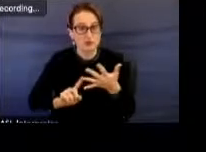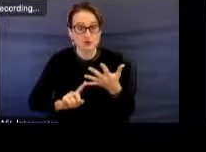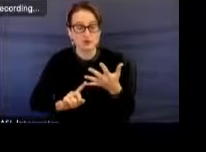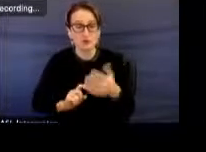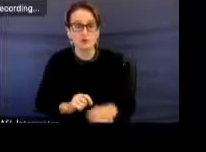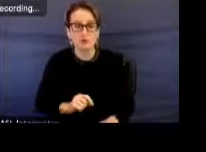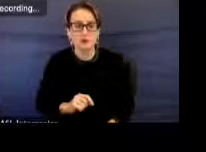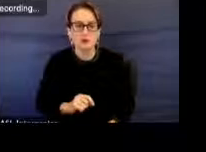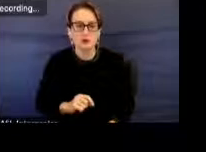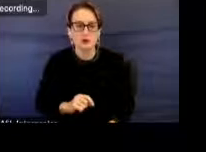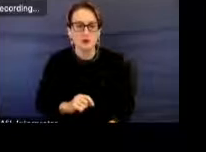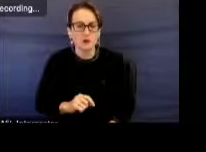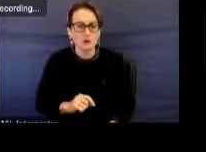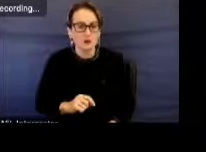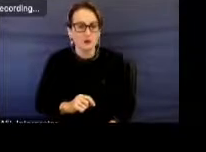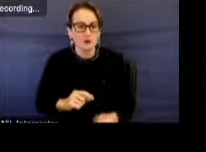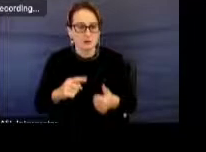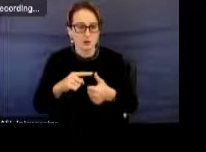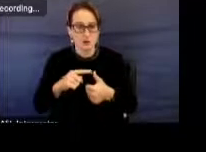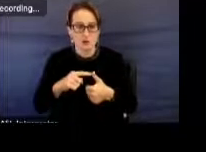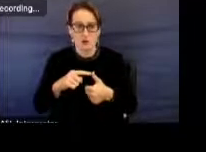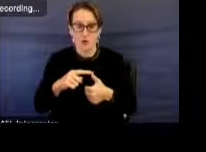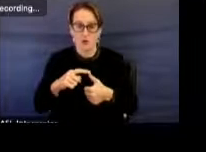Let's see. So that's the prompt payment